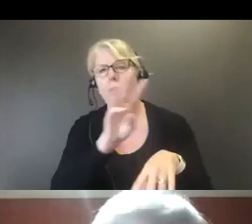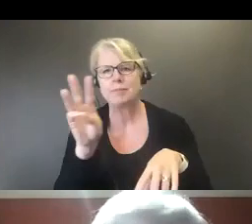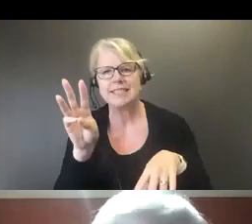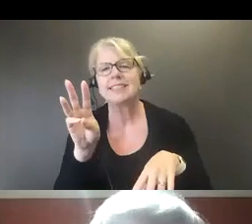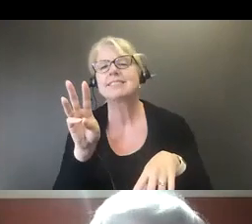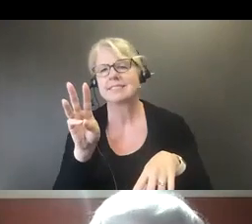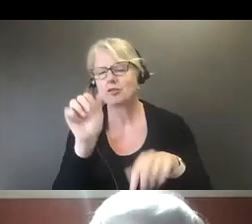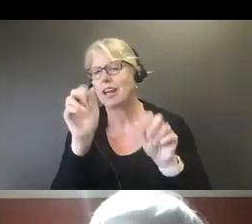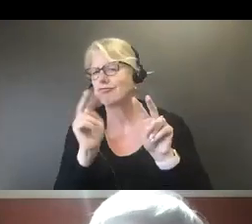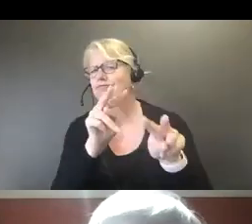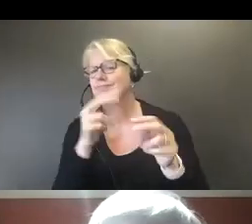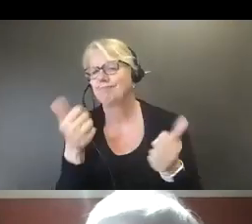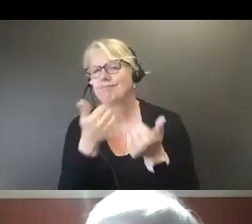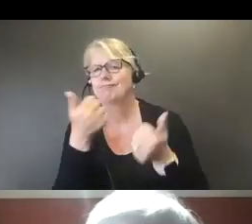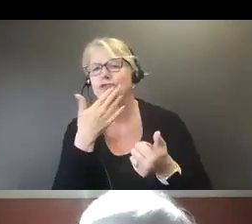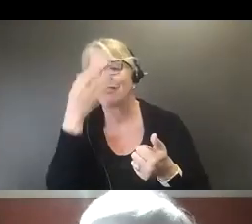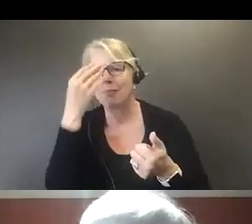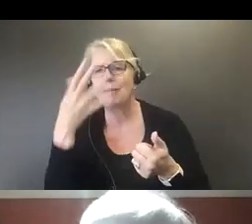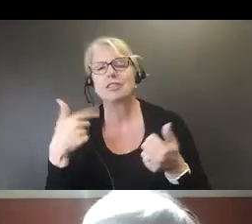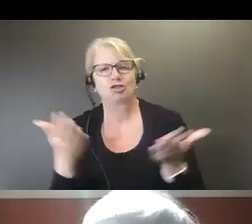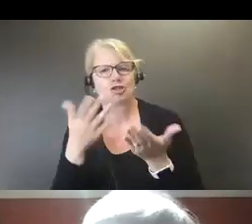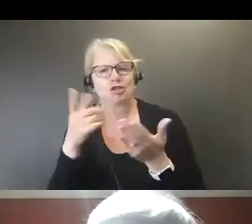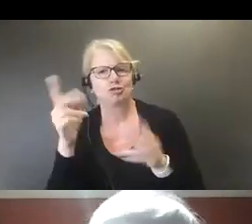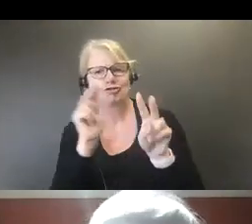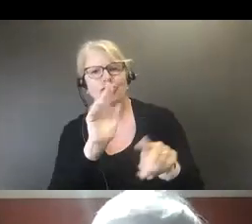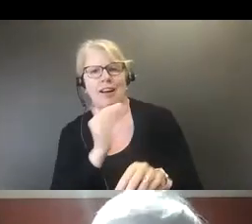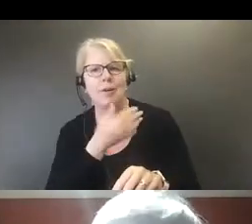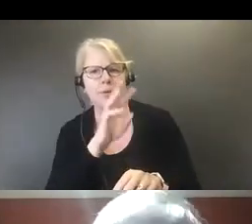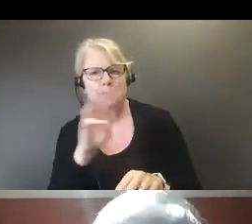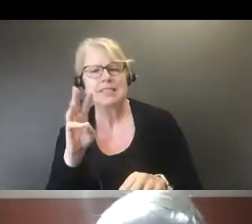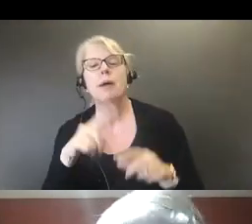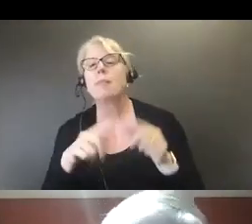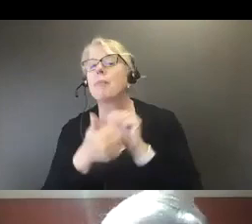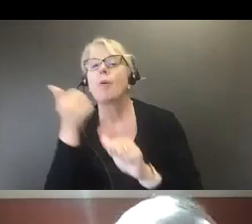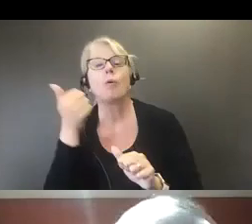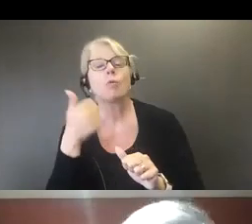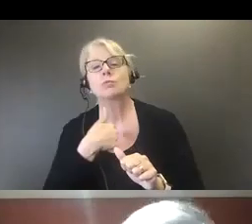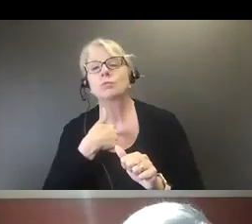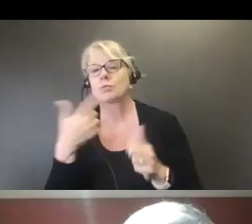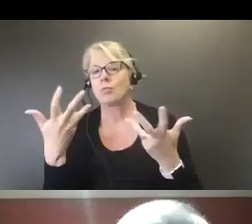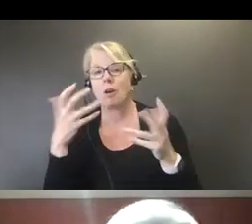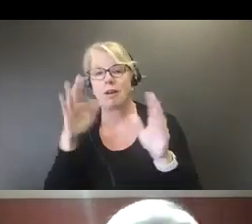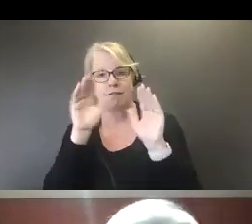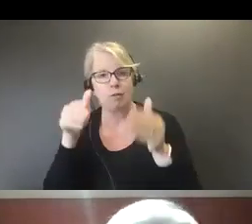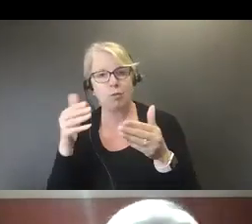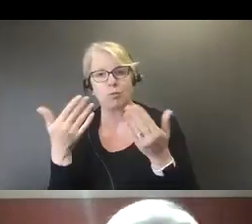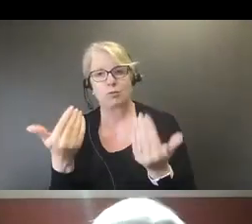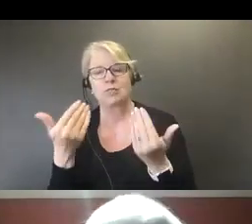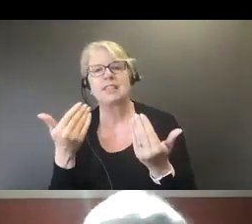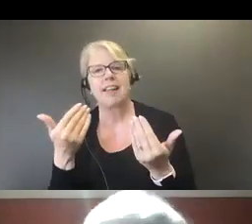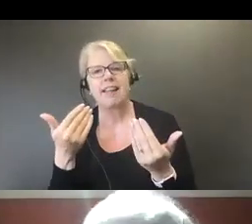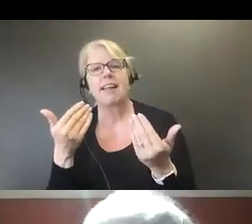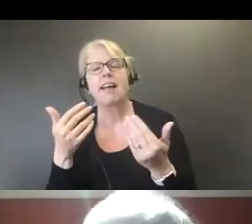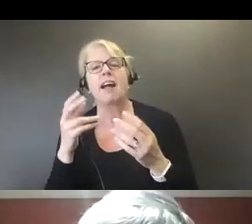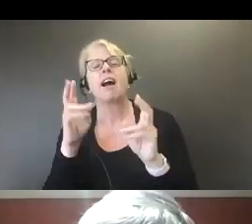of good information on there. I encourage you to take a visit. But mostly what I want to talk to you about today is an intervention